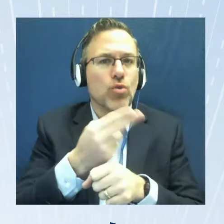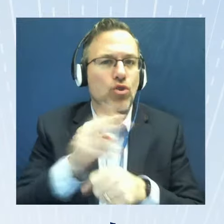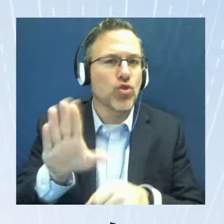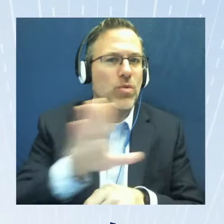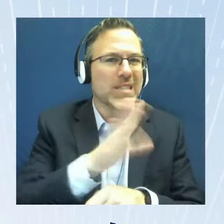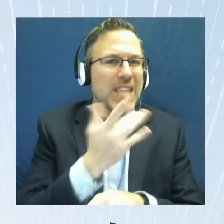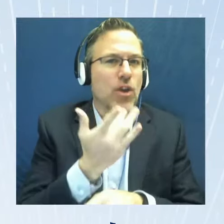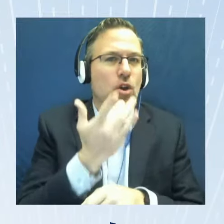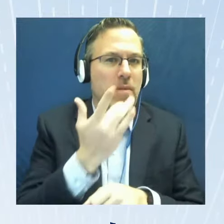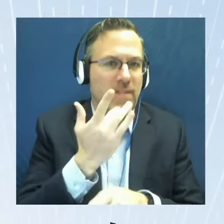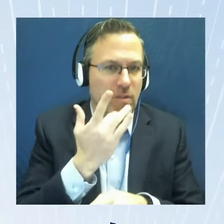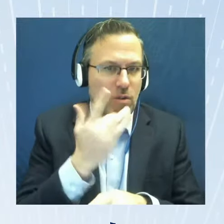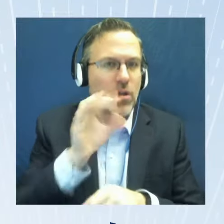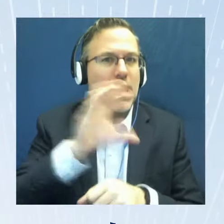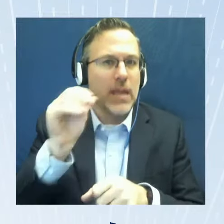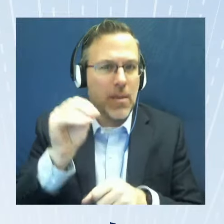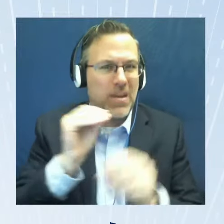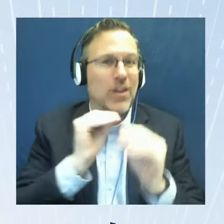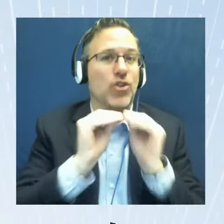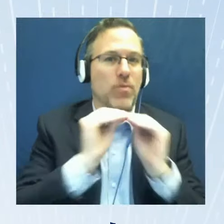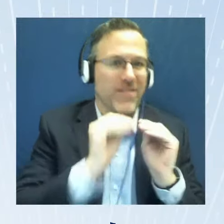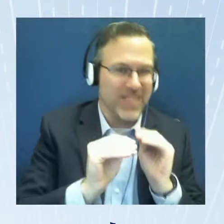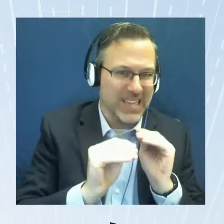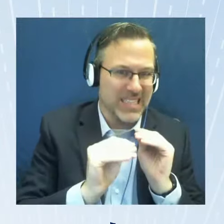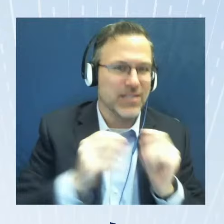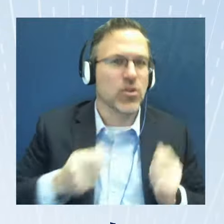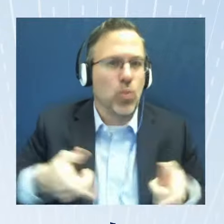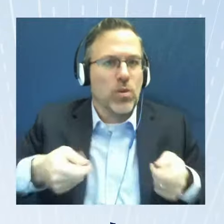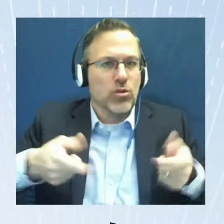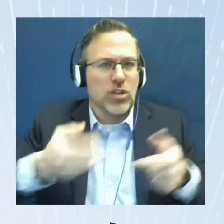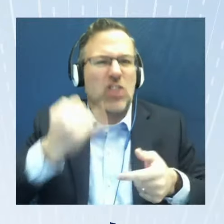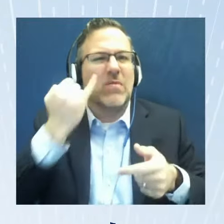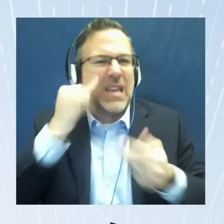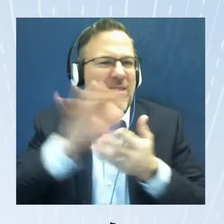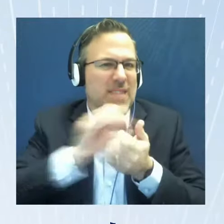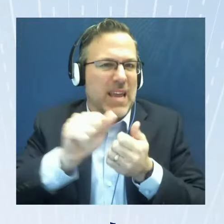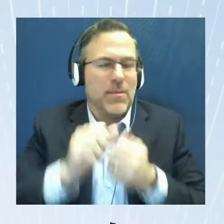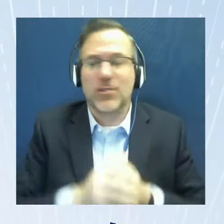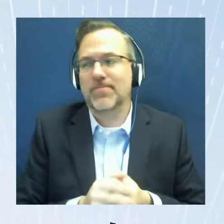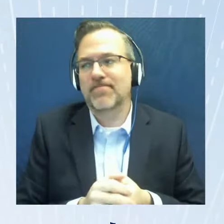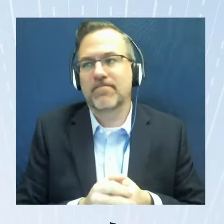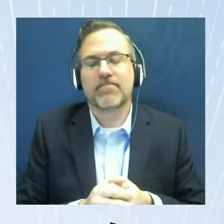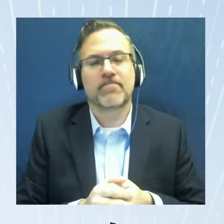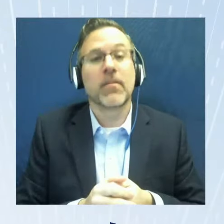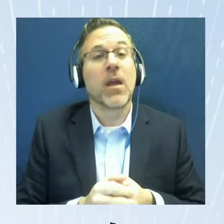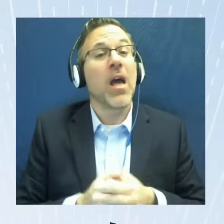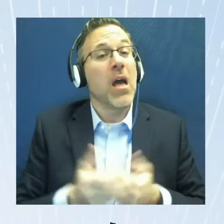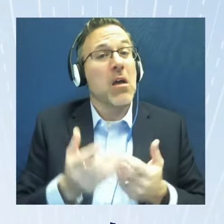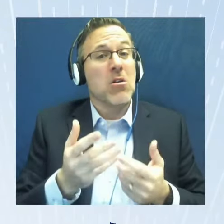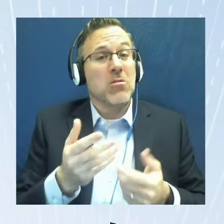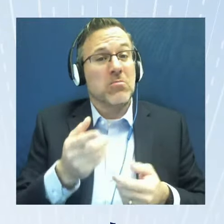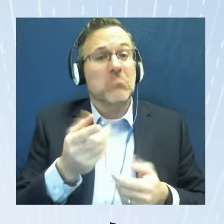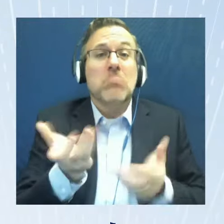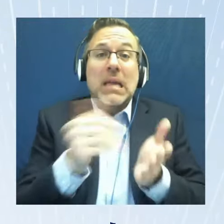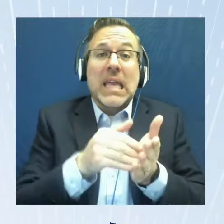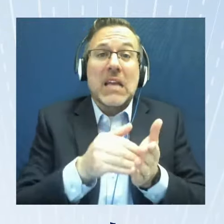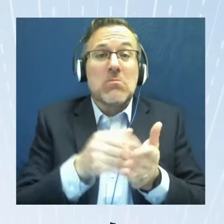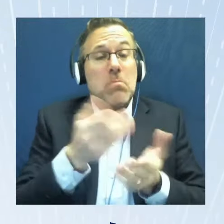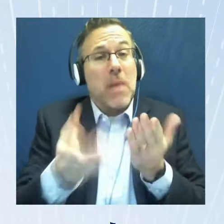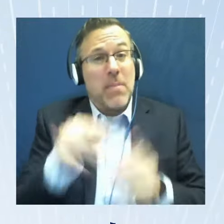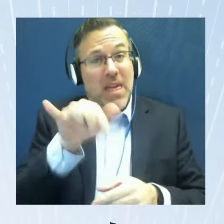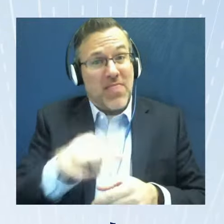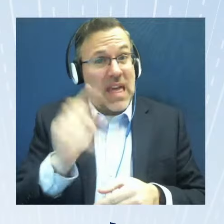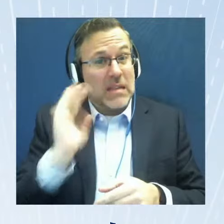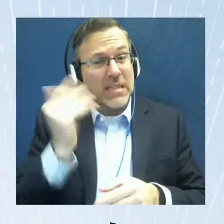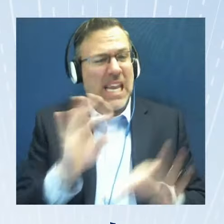or replace their wheelchair if it gets damaged. Great example of that's something that might seem technical to those who did not have that lived